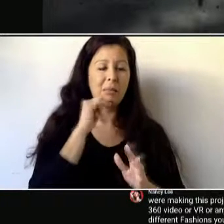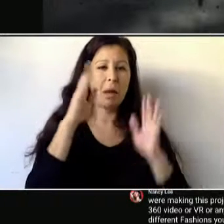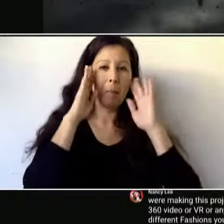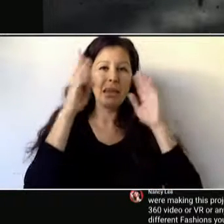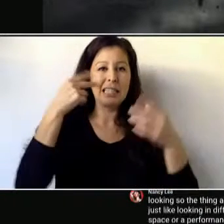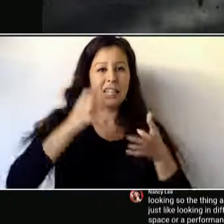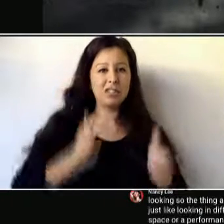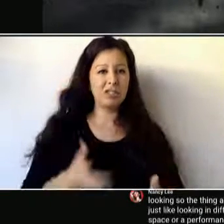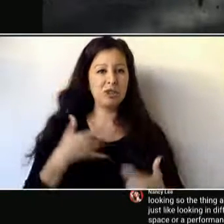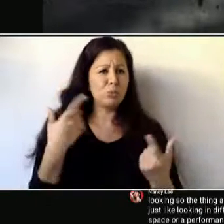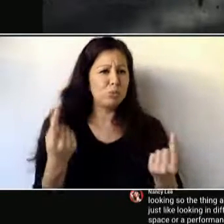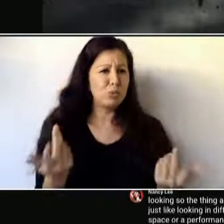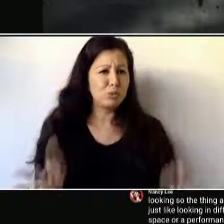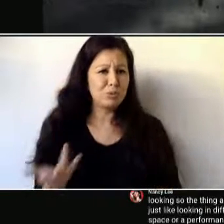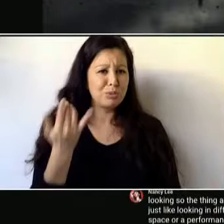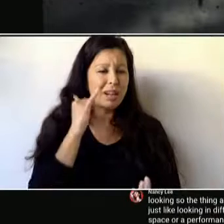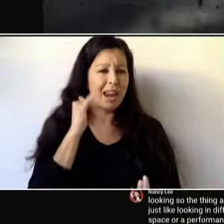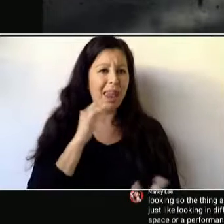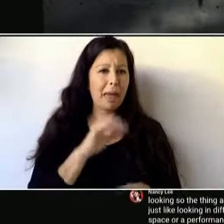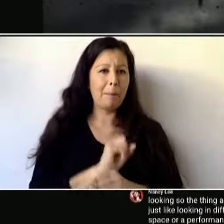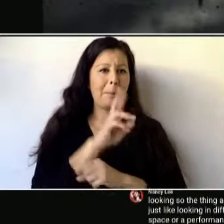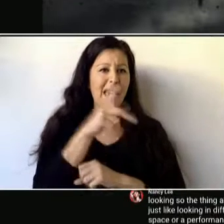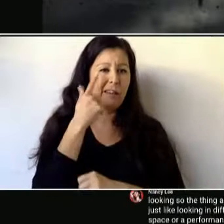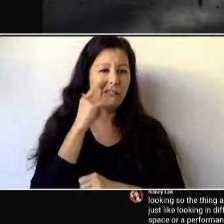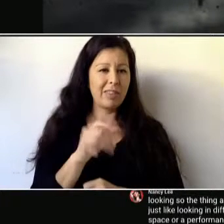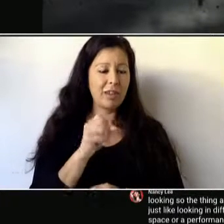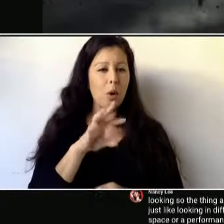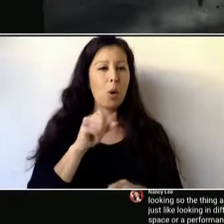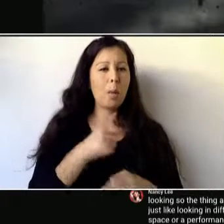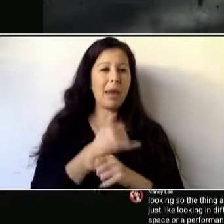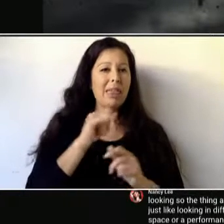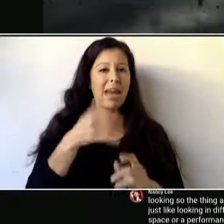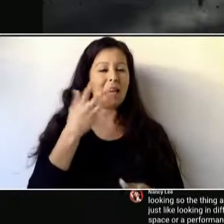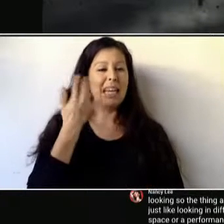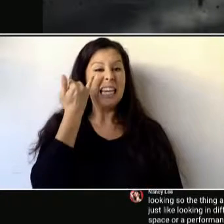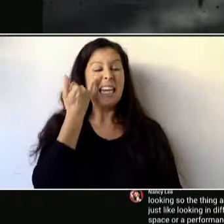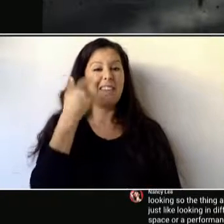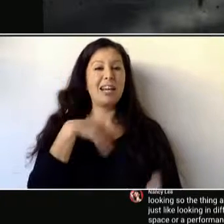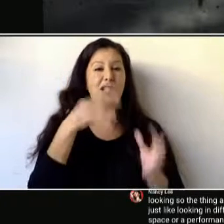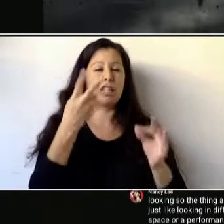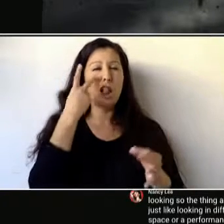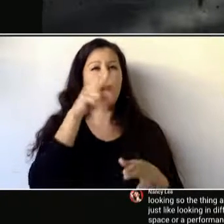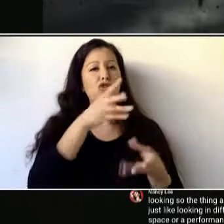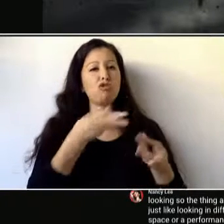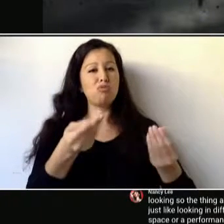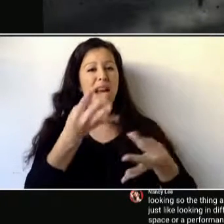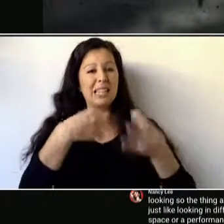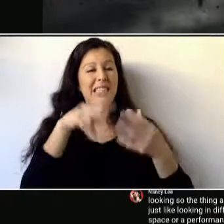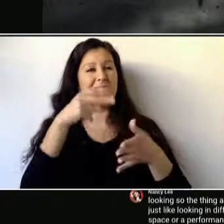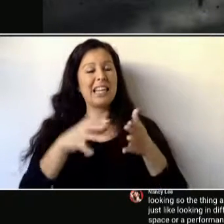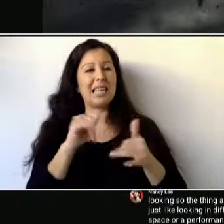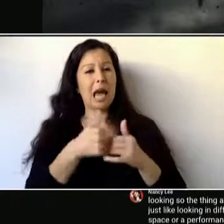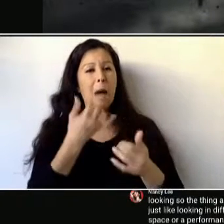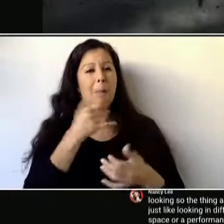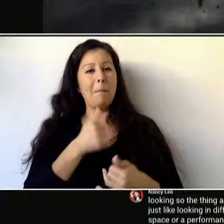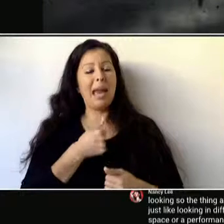going to do to kind of compensate for that, or to make that a rewarding experience for the viewer?